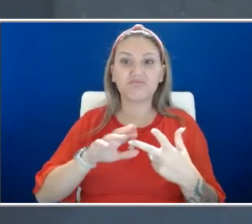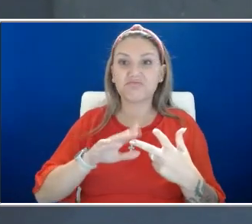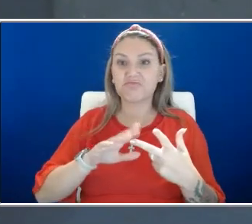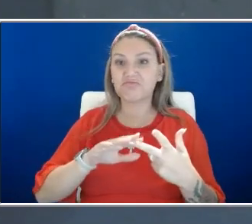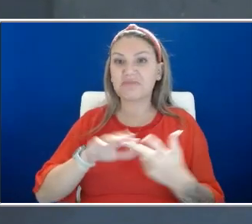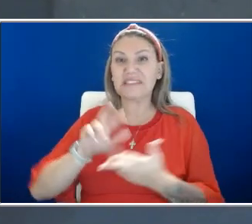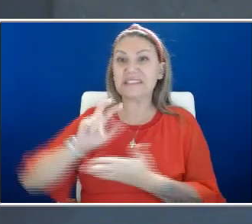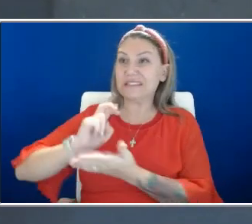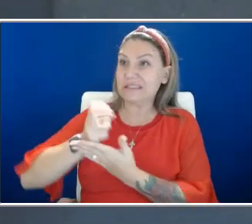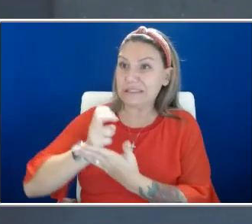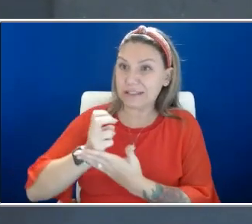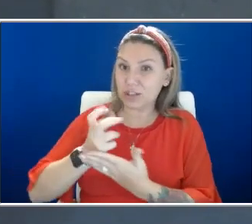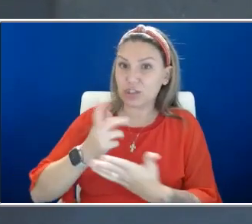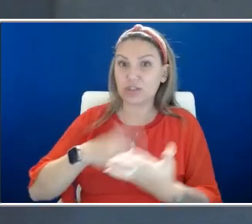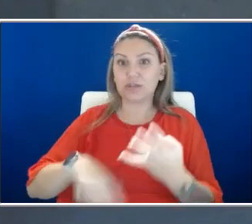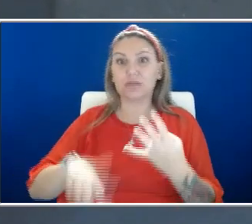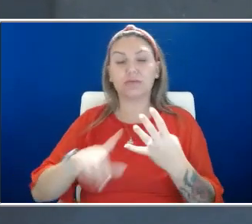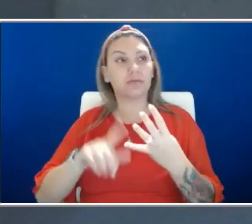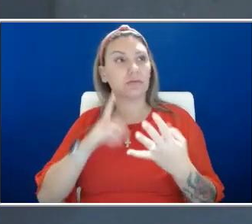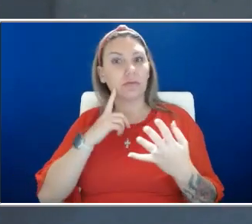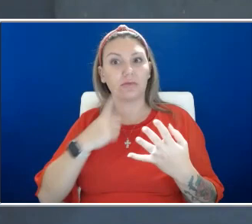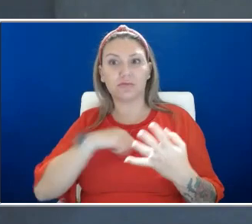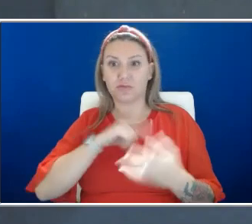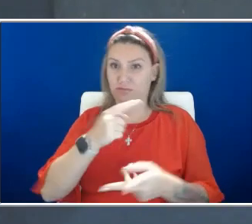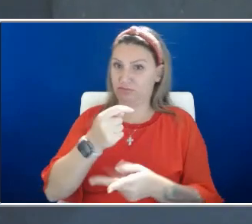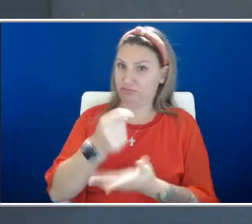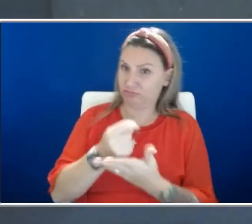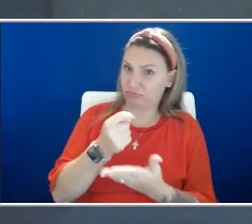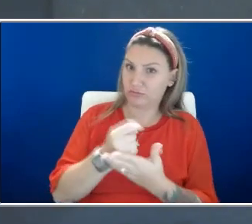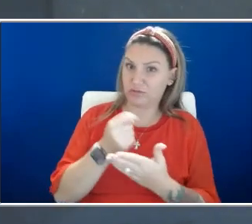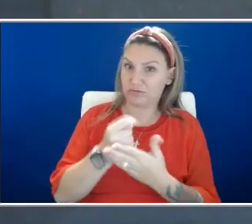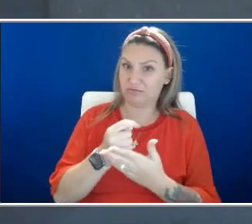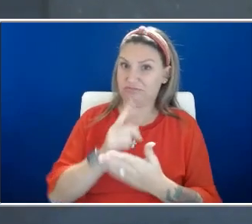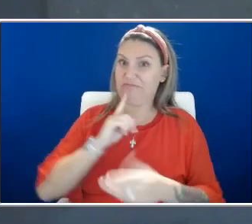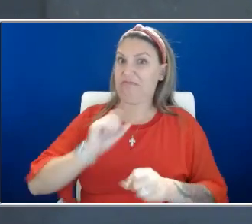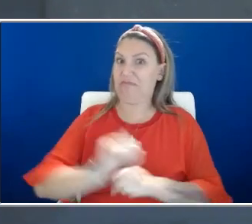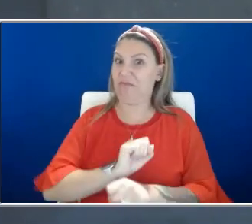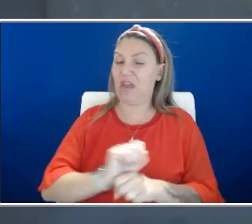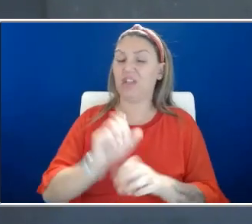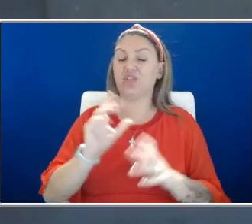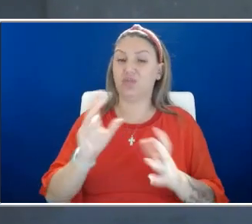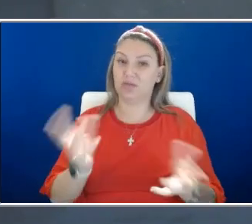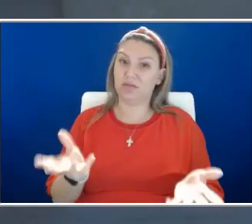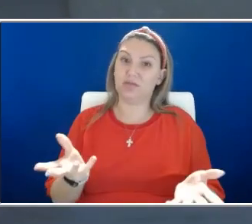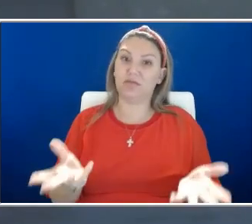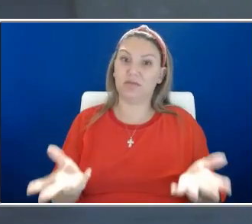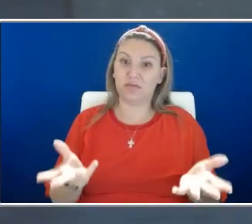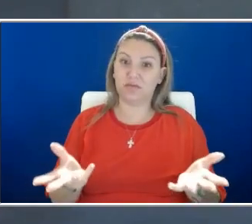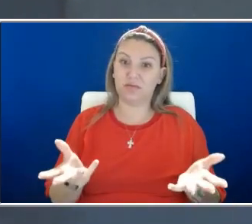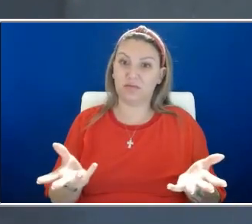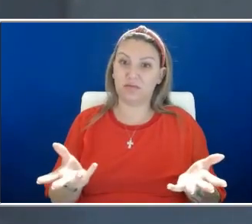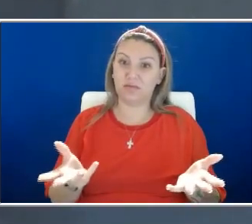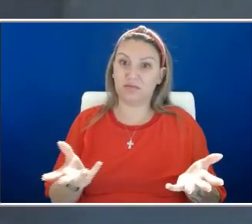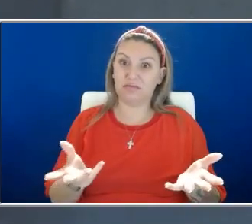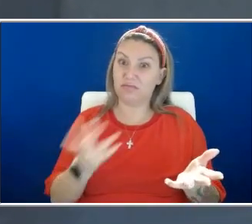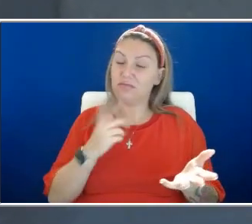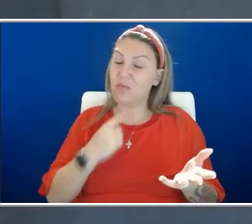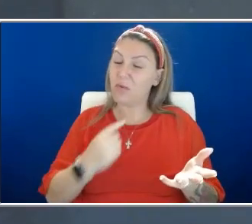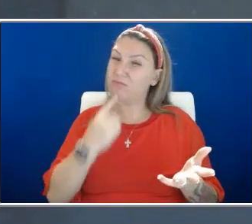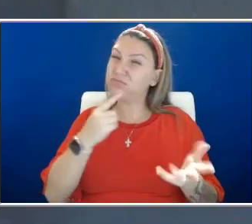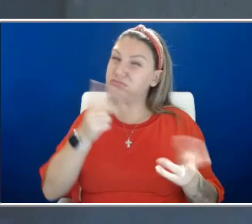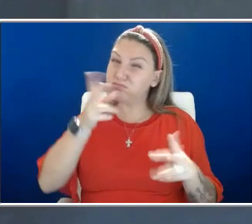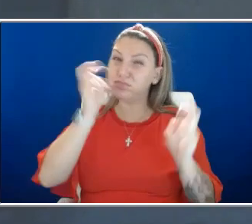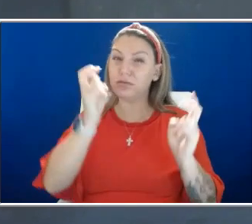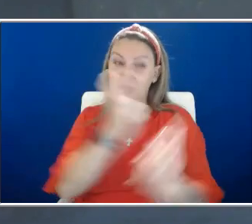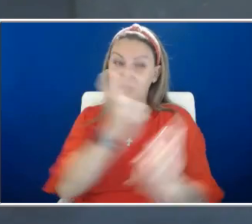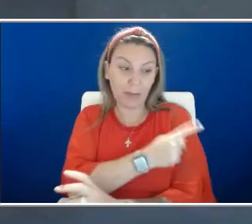seizures. We've had to treat some fairly critical patients, and which is